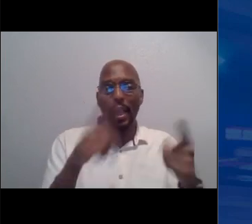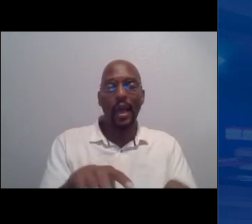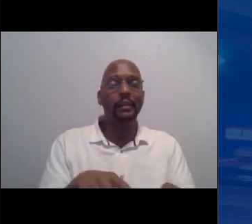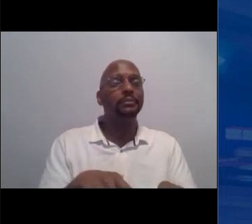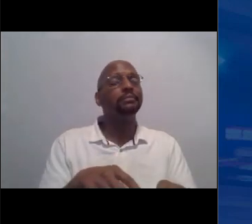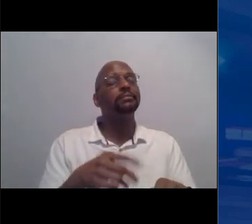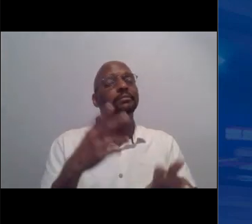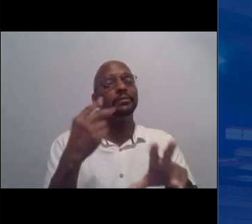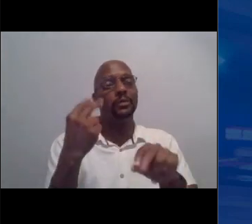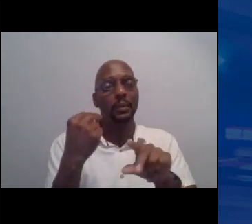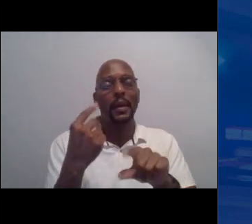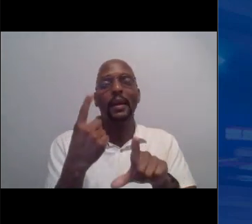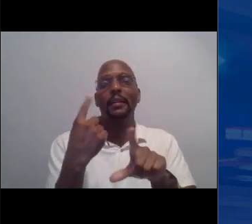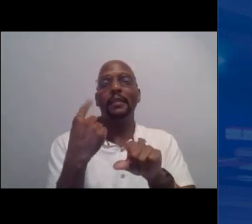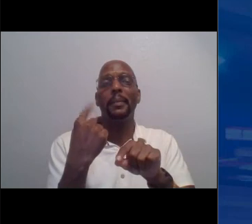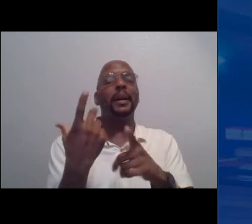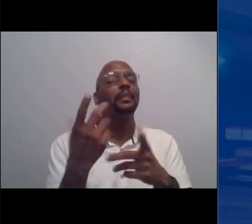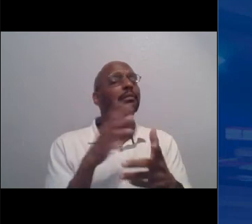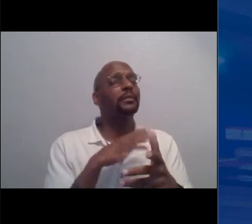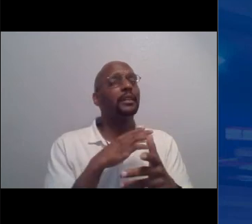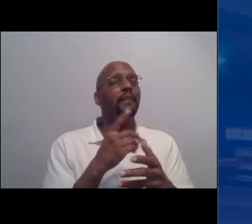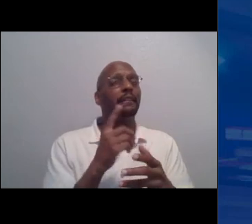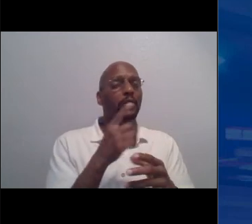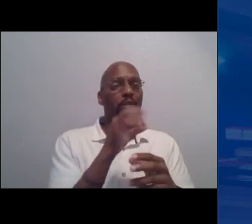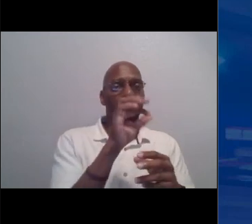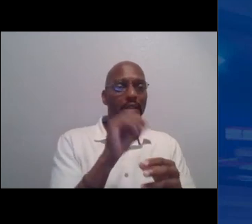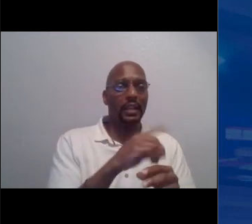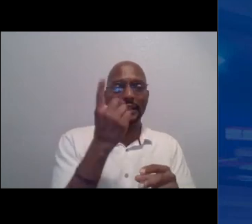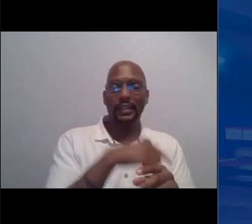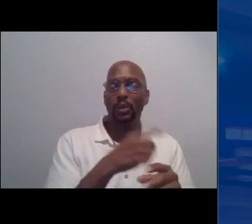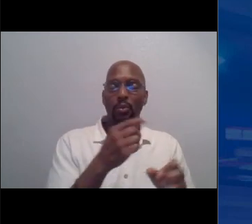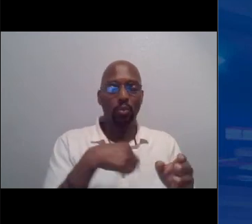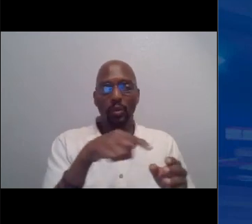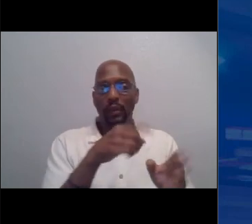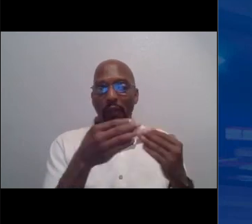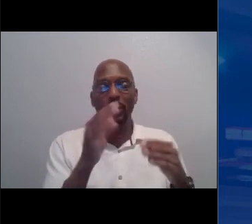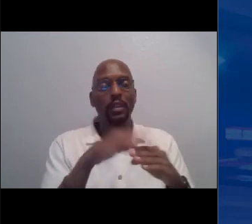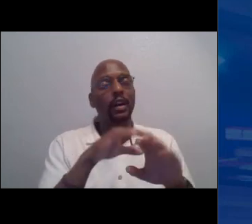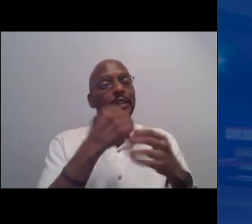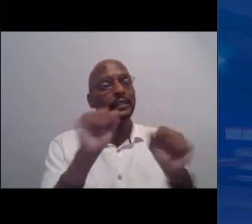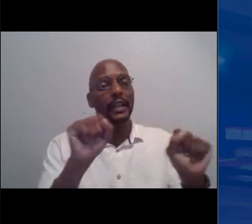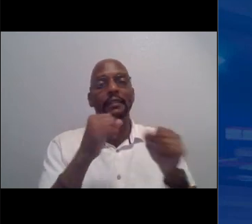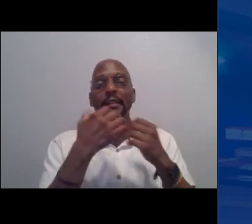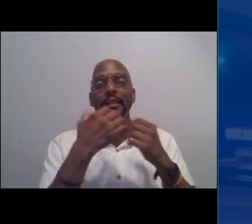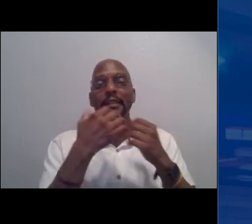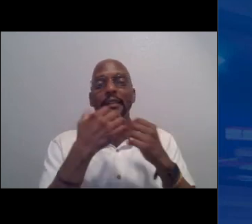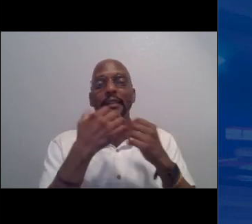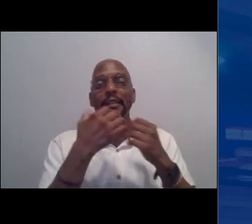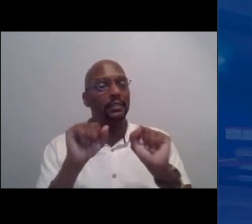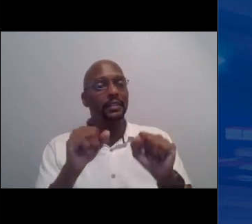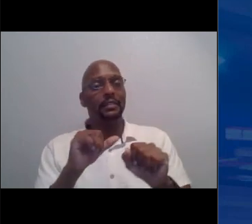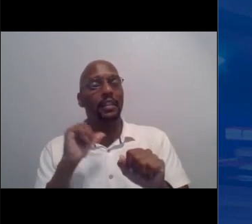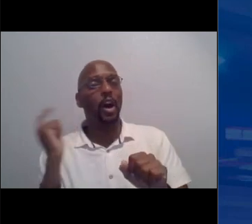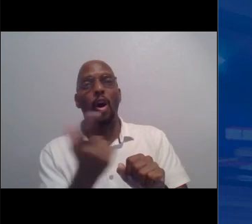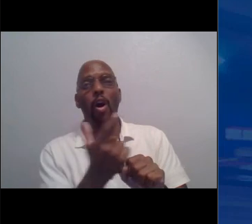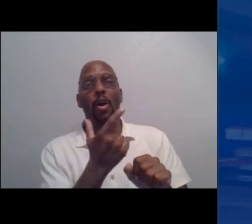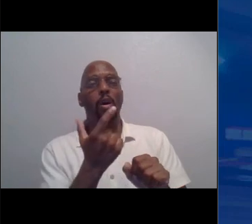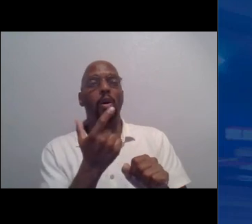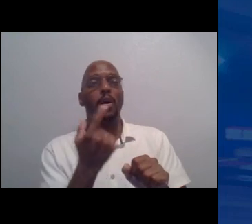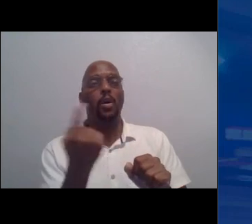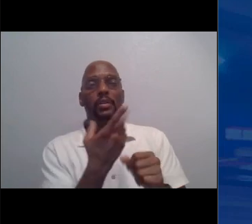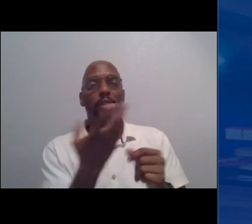This first 90 days, we have focused on safety, safety, safety. And that's all that we've focused on. So we'll